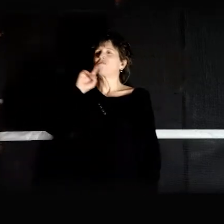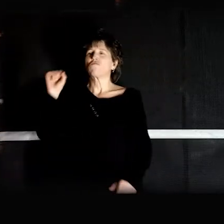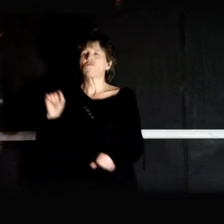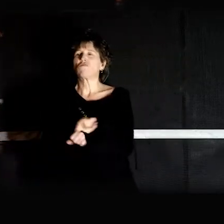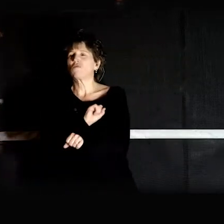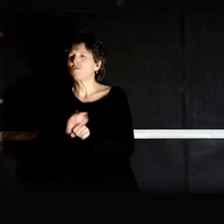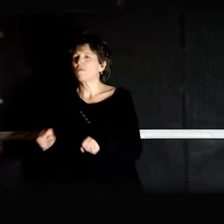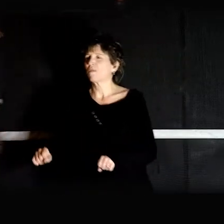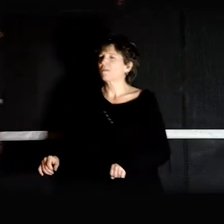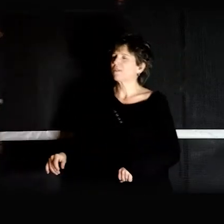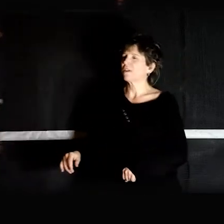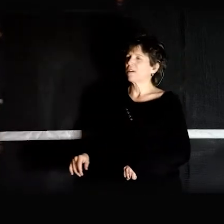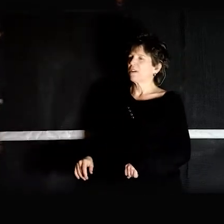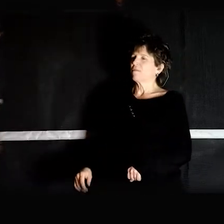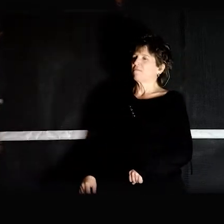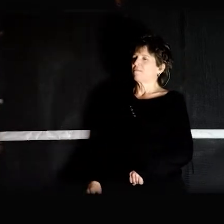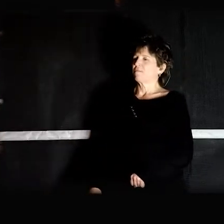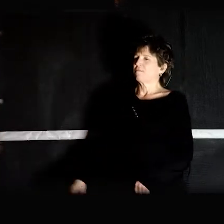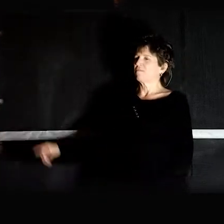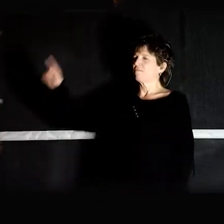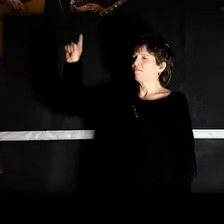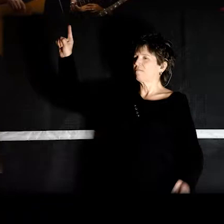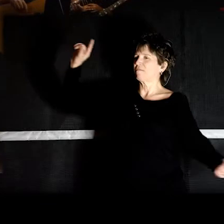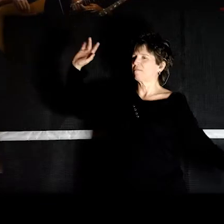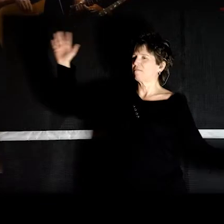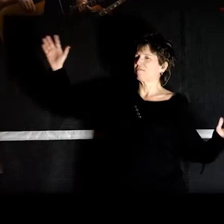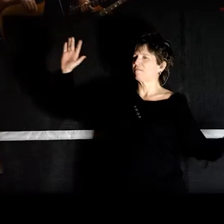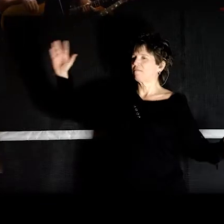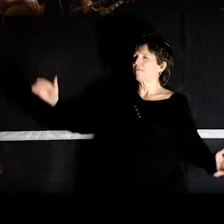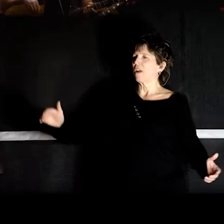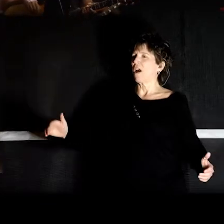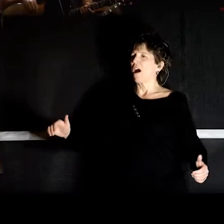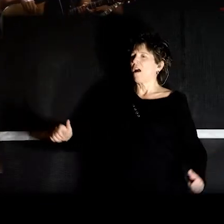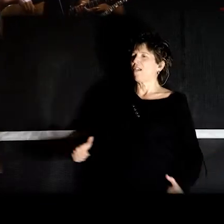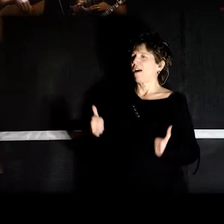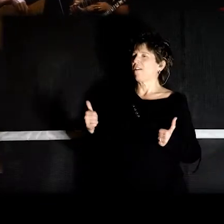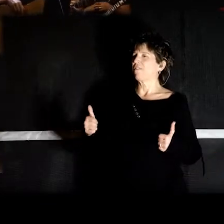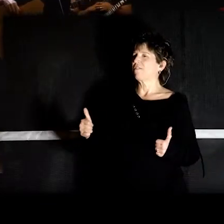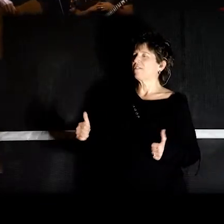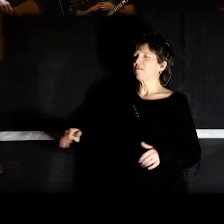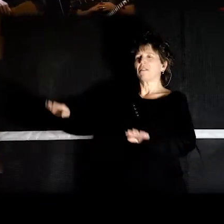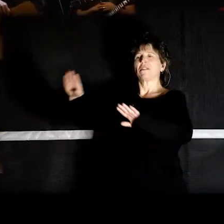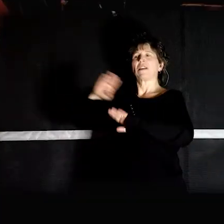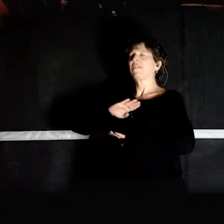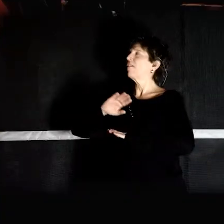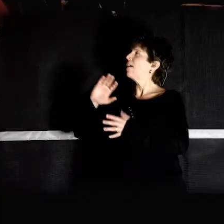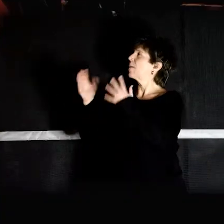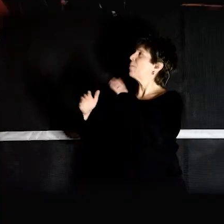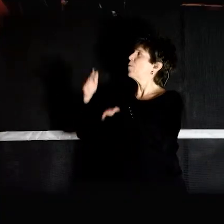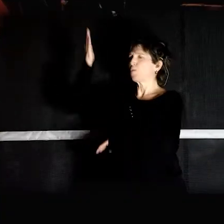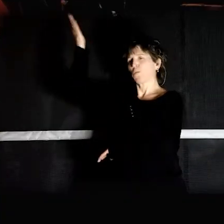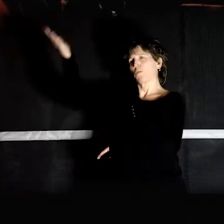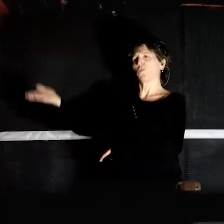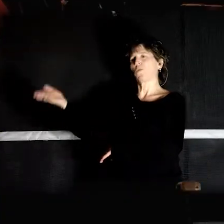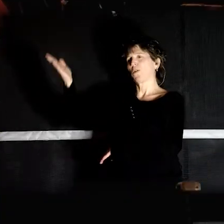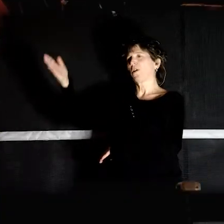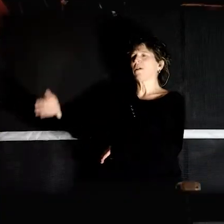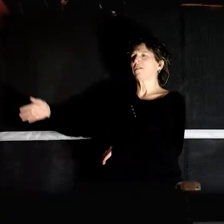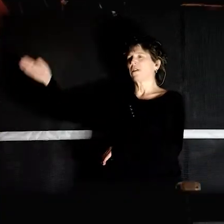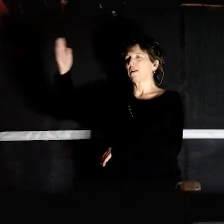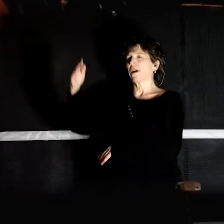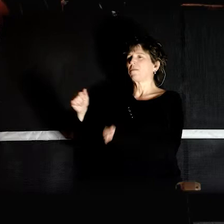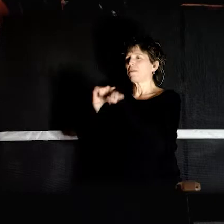God, it's so true. There is nothing in our life that compares with you. We worship you,